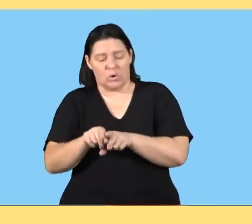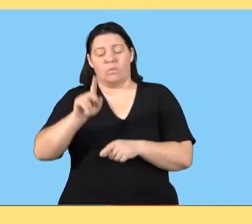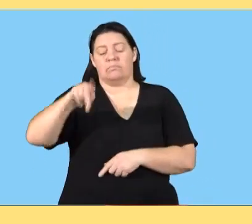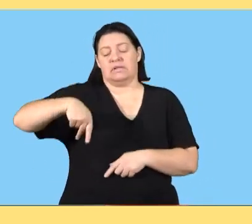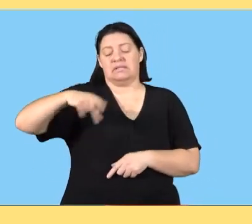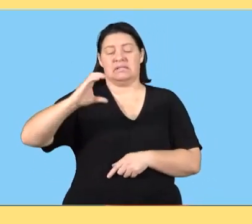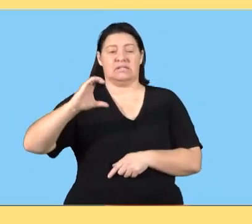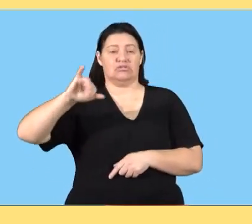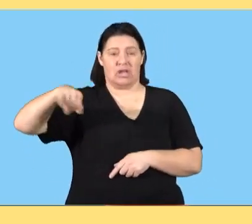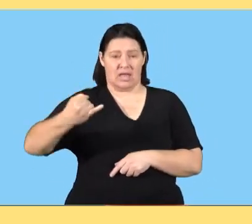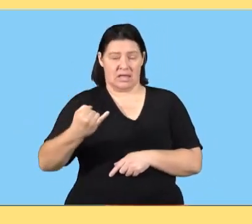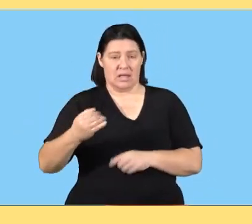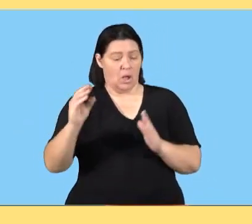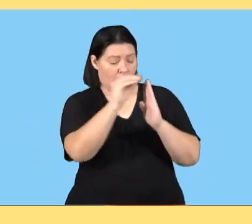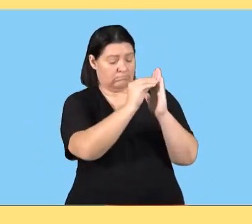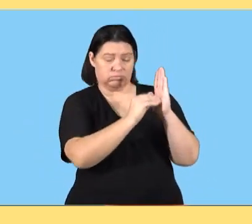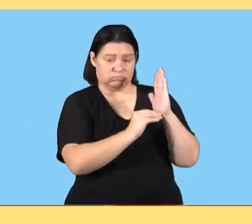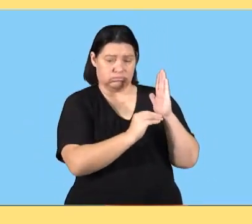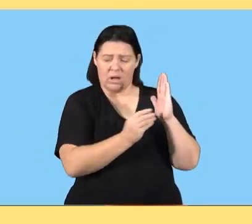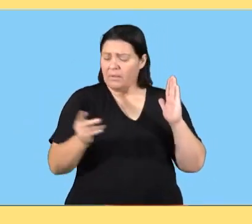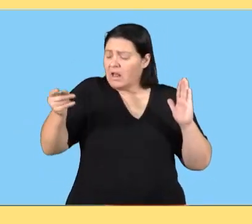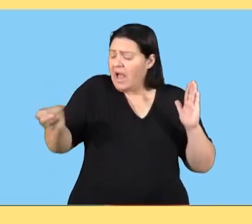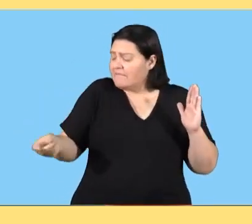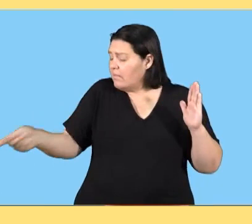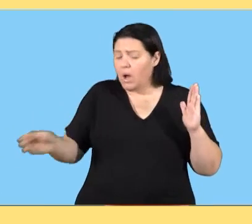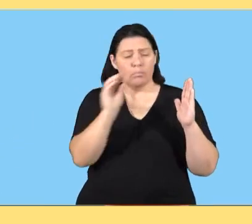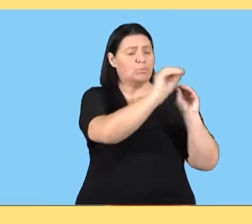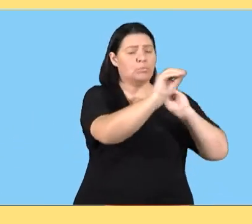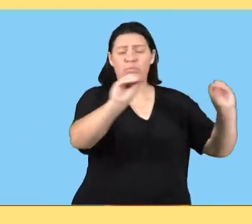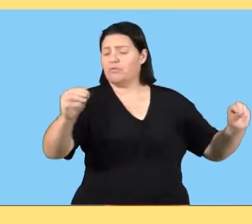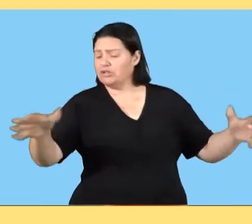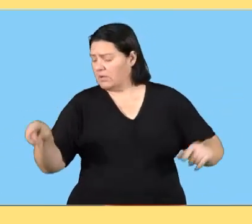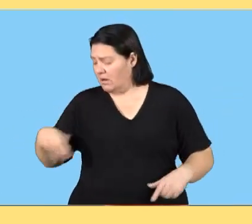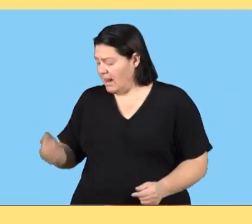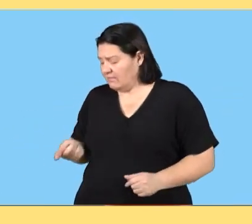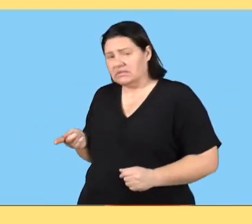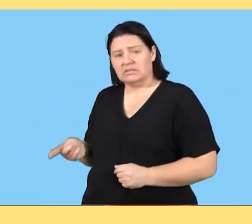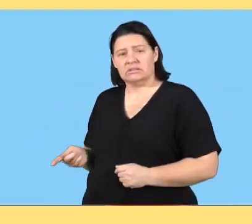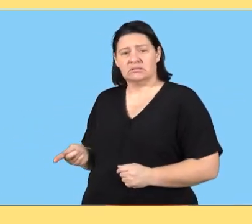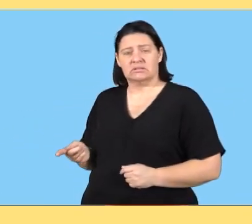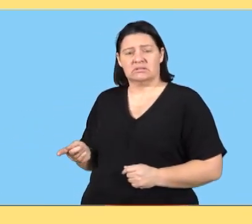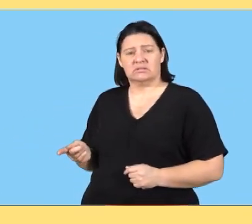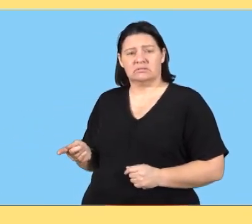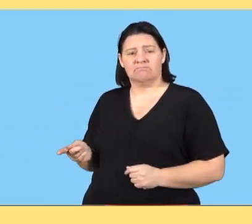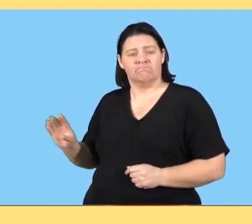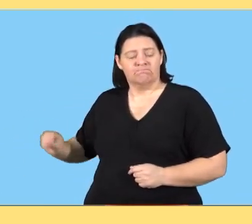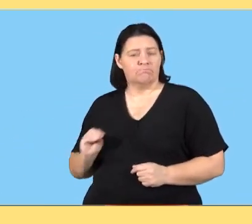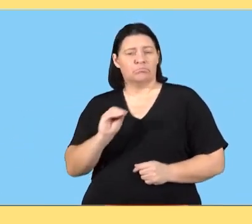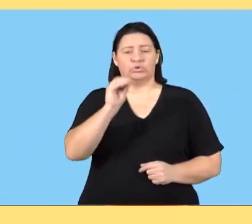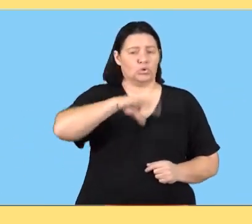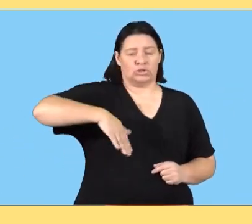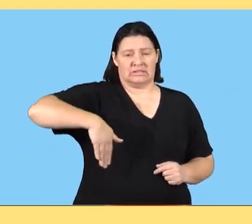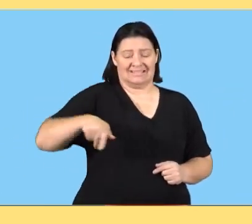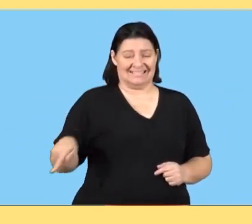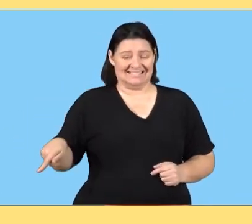your CAJ, your creditors allowances journal, and the PCJ, which is the petty cash journal, are recorded. In other words,